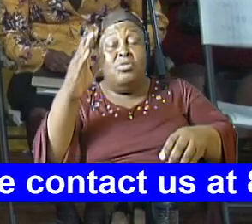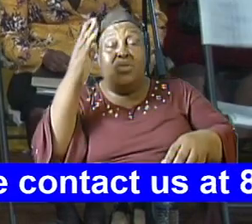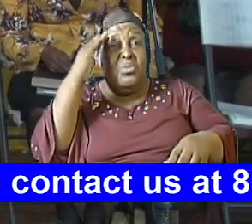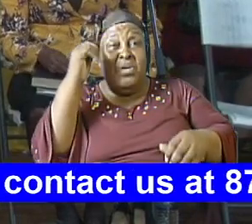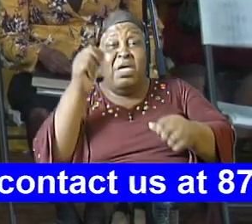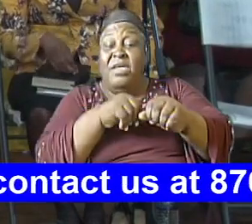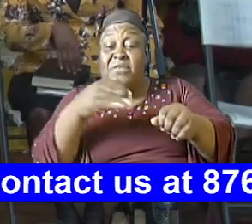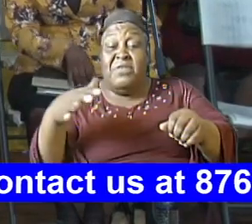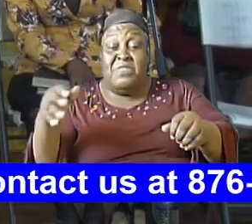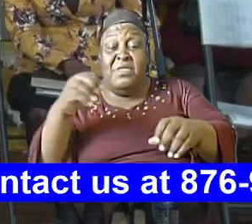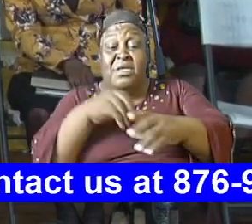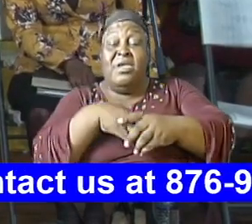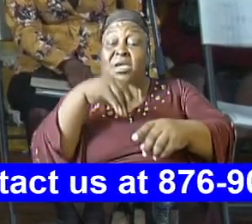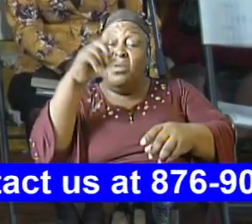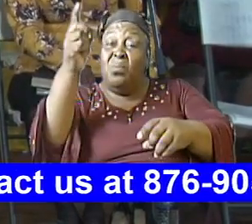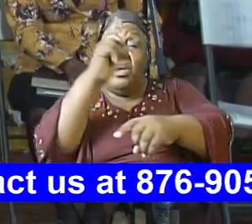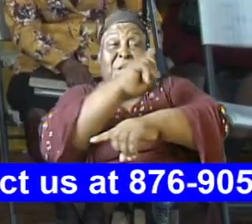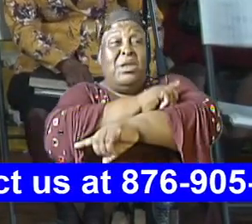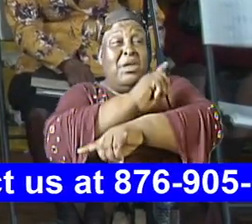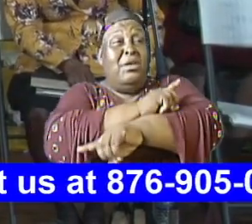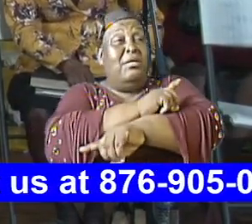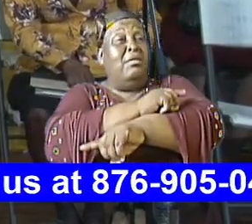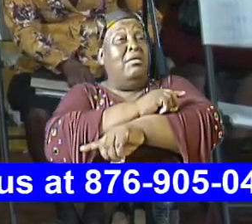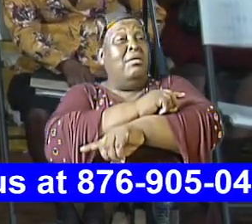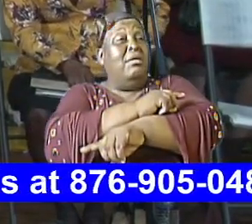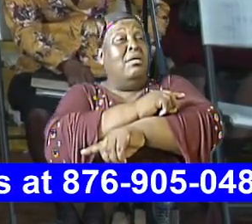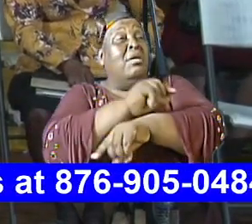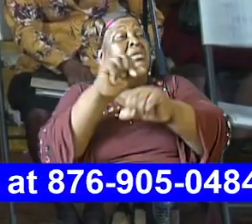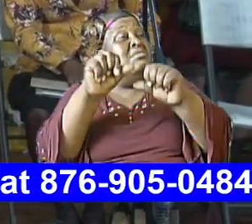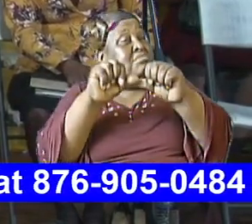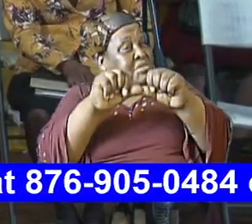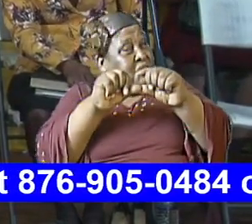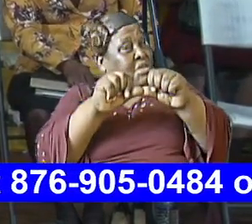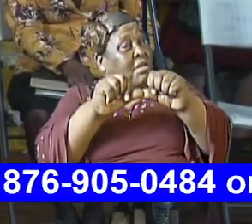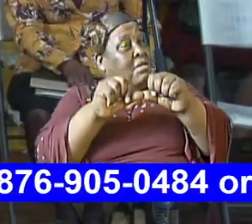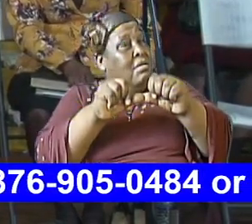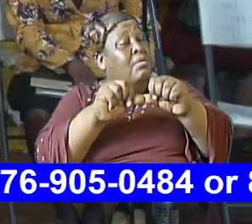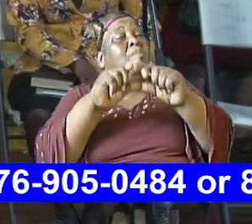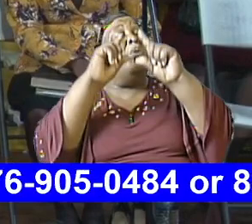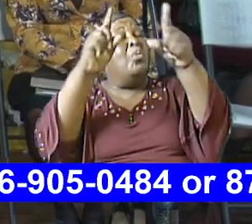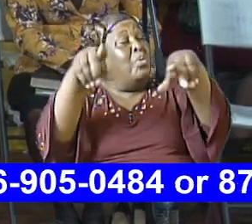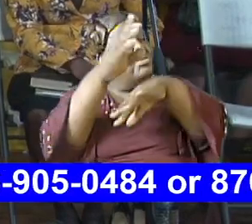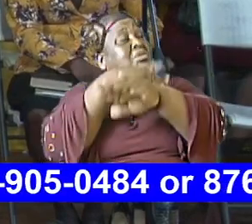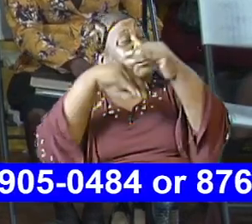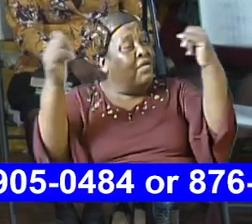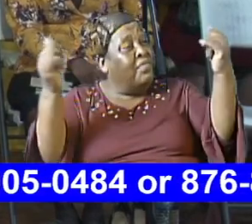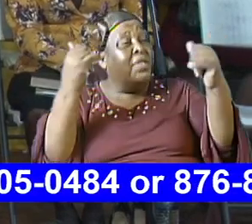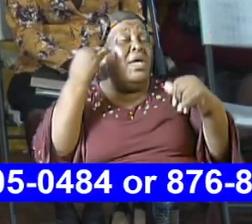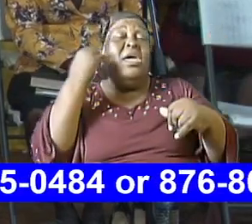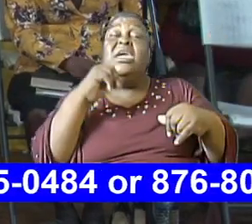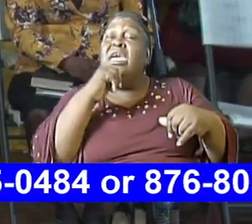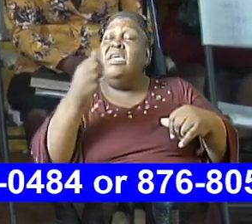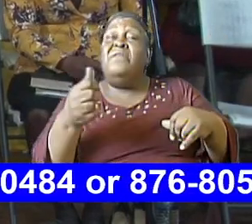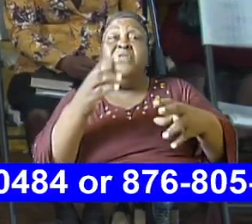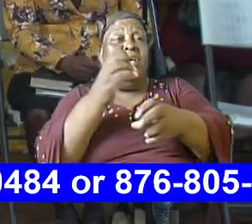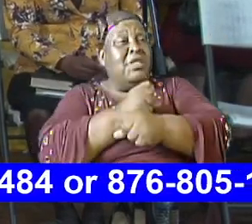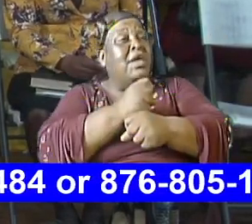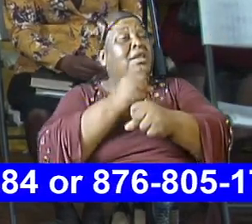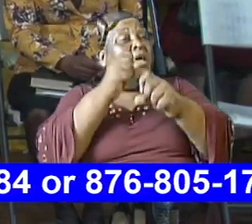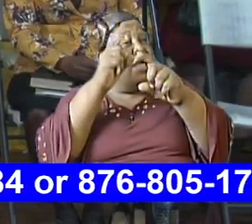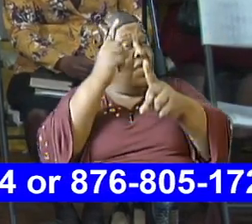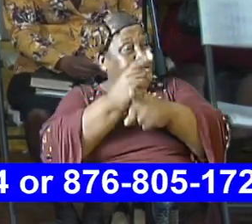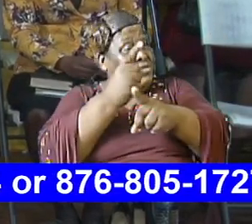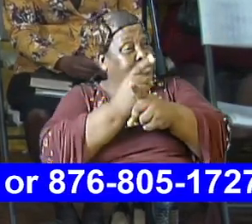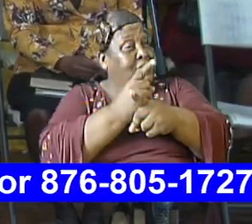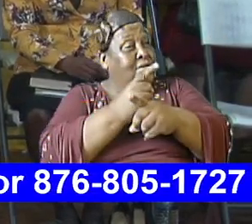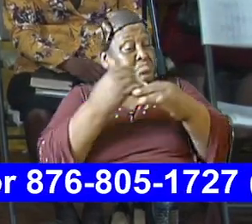day, or in one go, or in one session, but stick around now, we're marching to Zion. If you don't get the answer today, you're going to leave tomorrow.